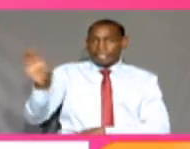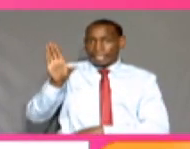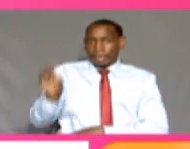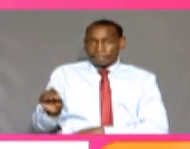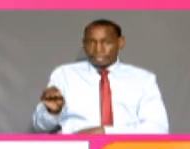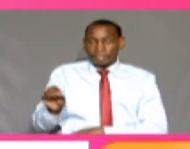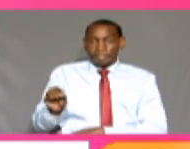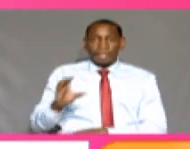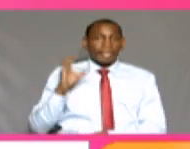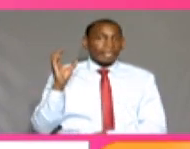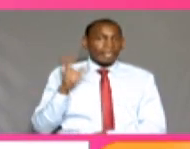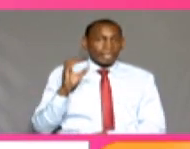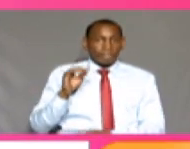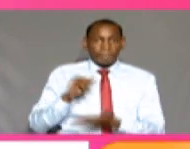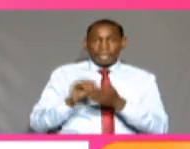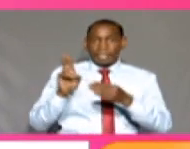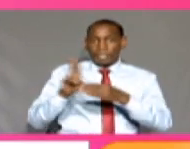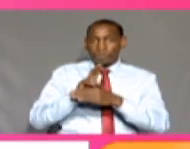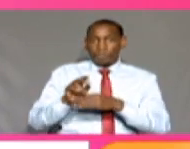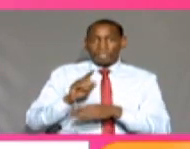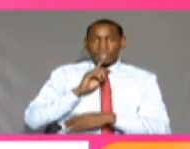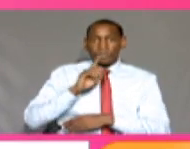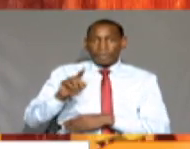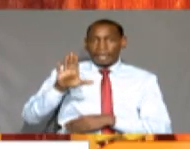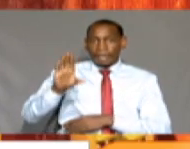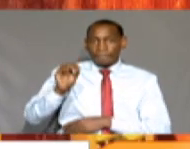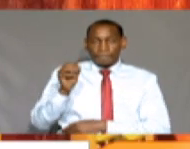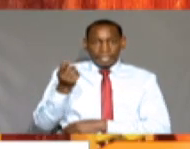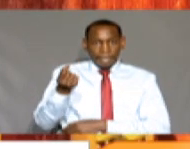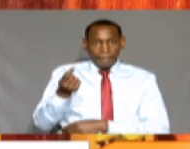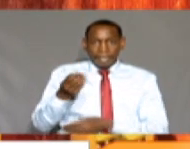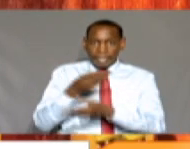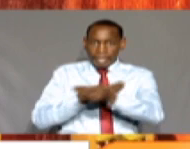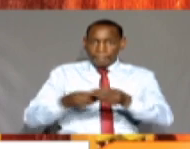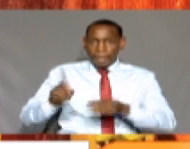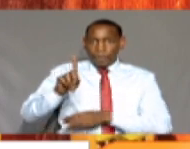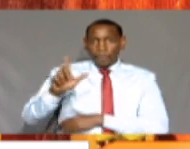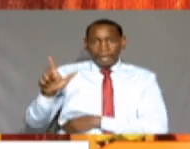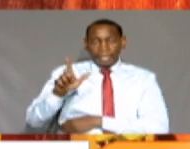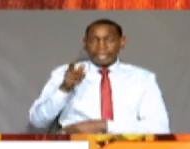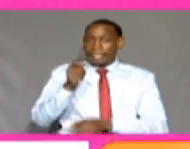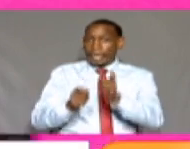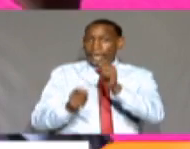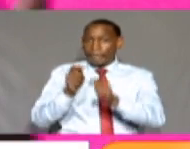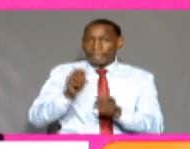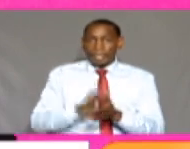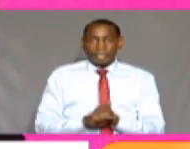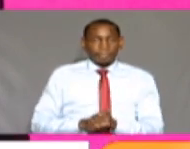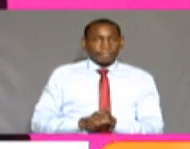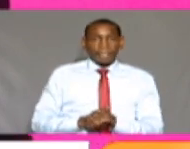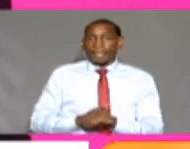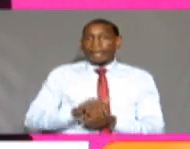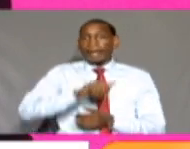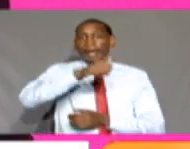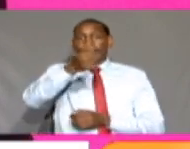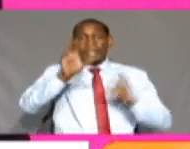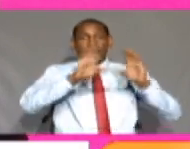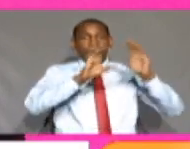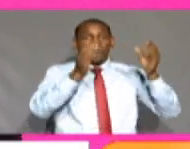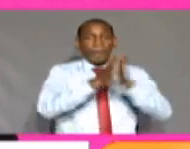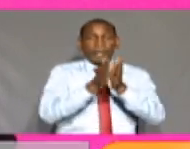region. Consumers will spend 150 shillings to buy a litre of the milk. Elsewhere in the world, in